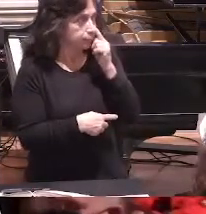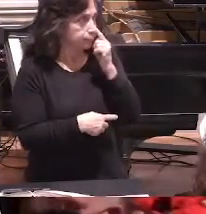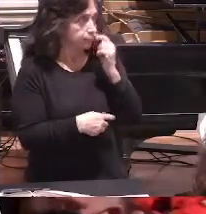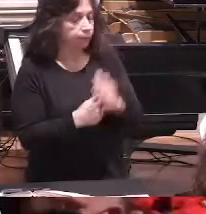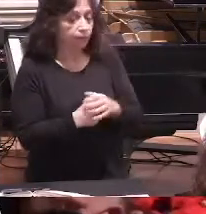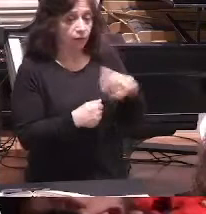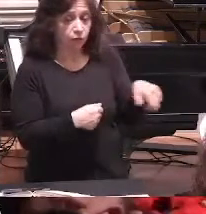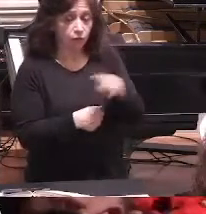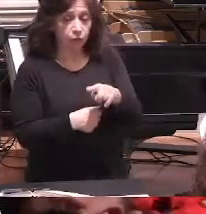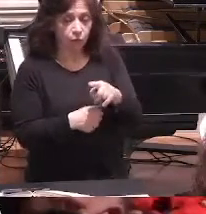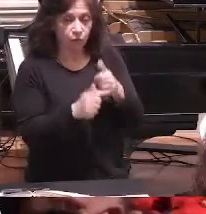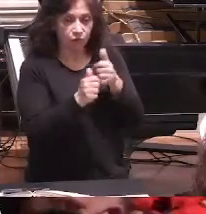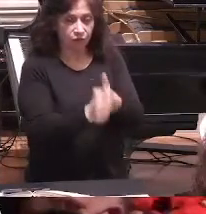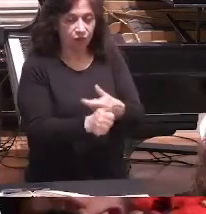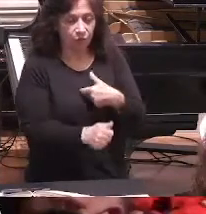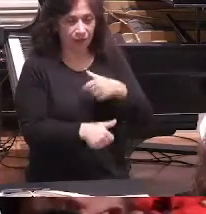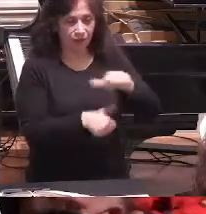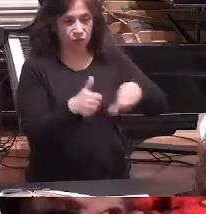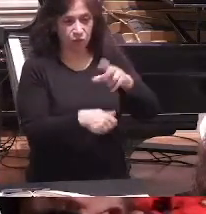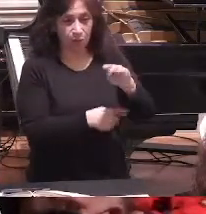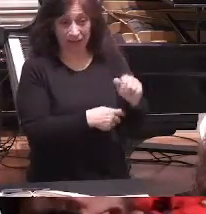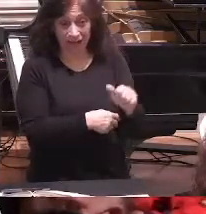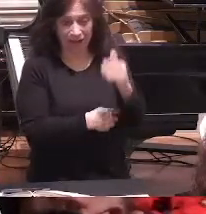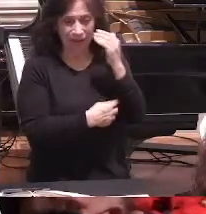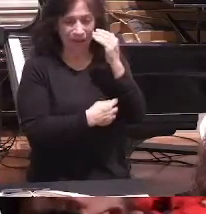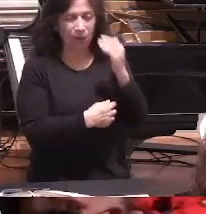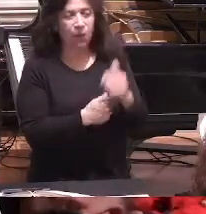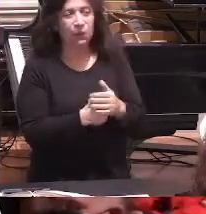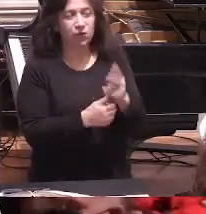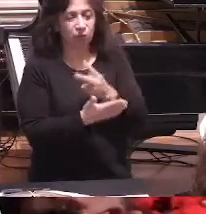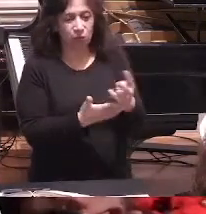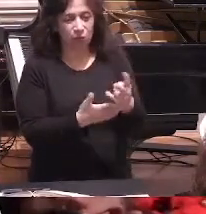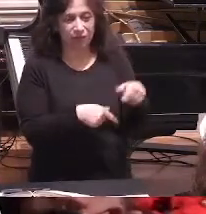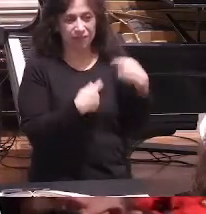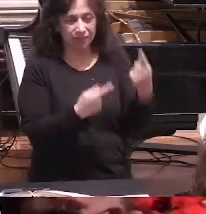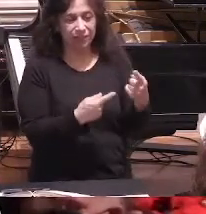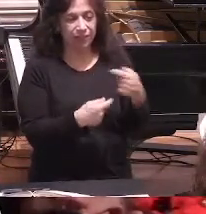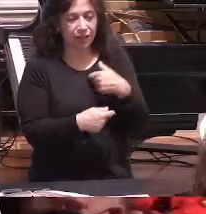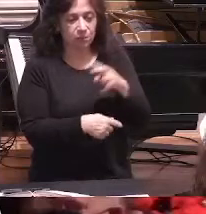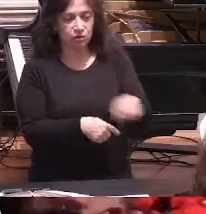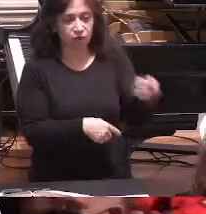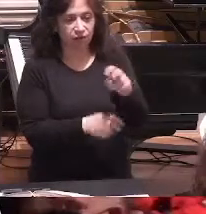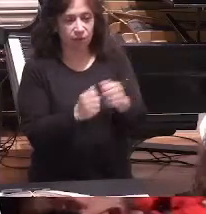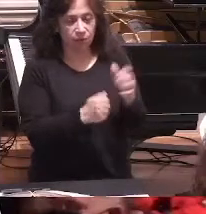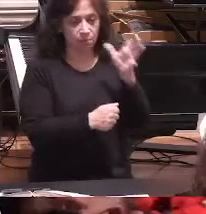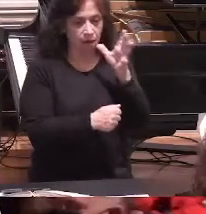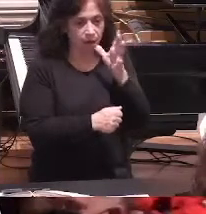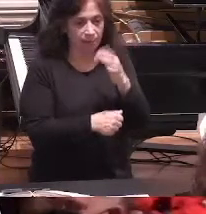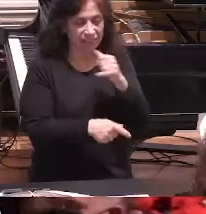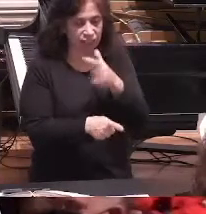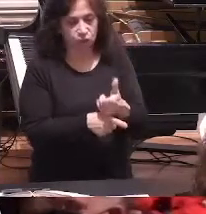Those of you who follow me on social media know that for the last 2 weeks, I have been traveling with my mom and